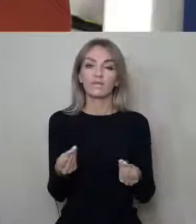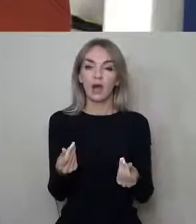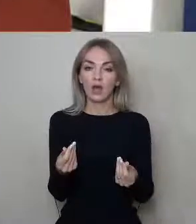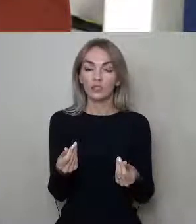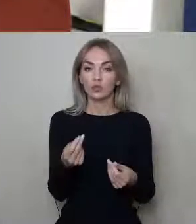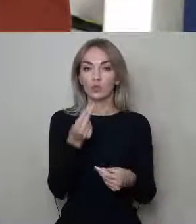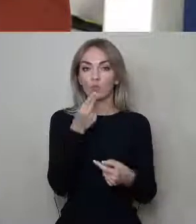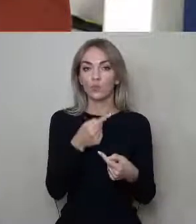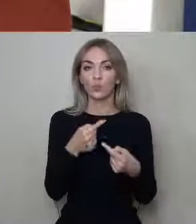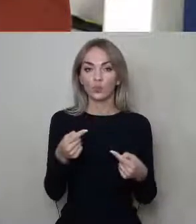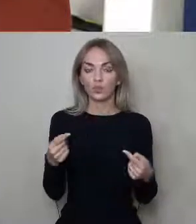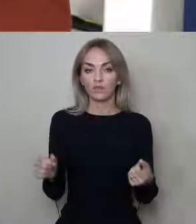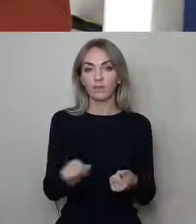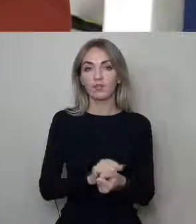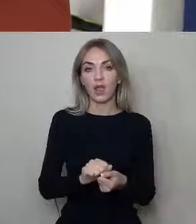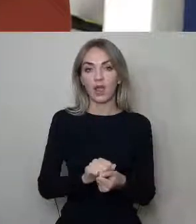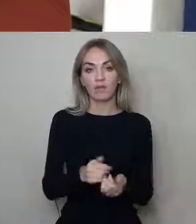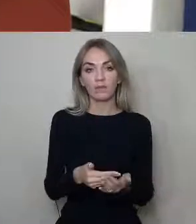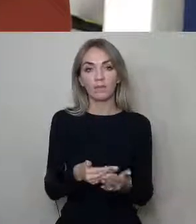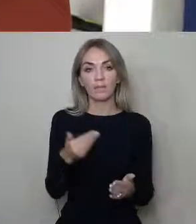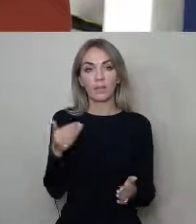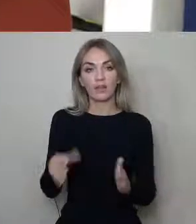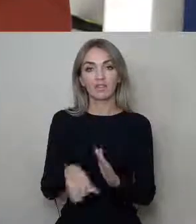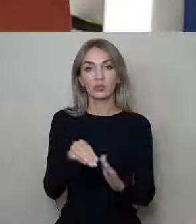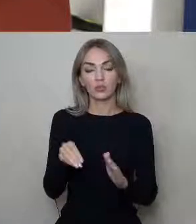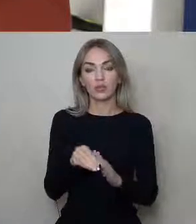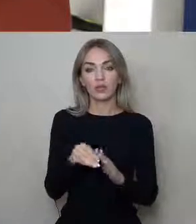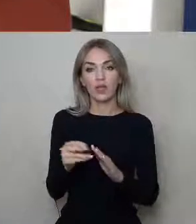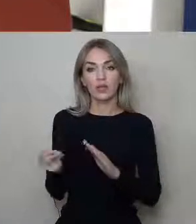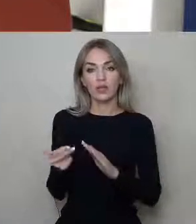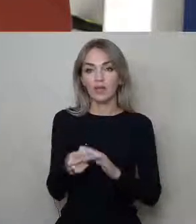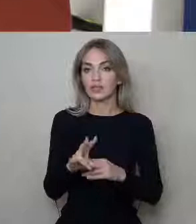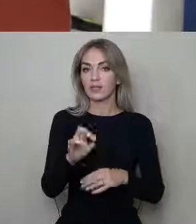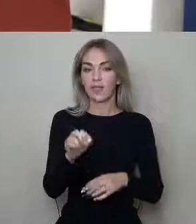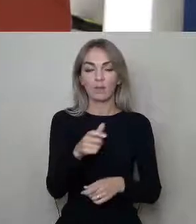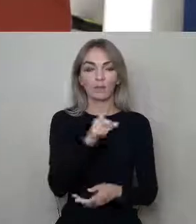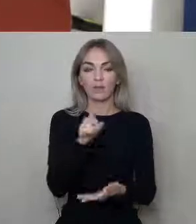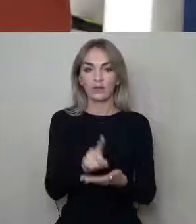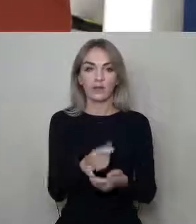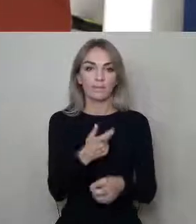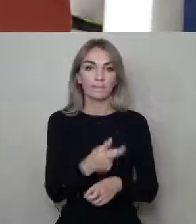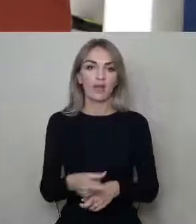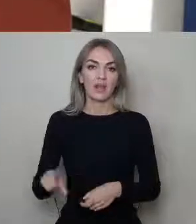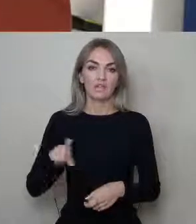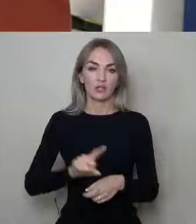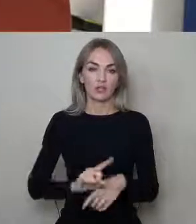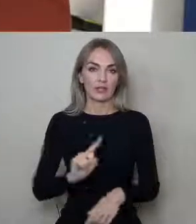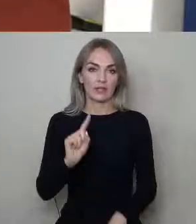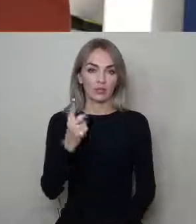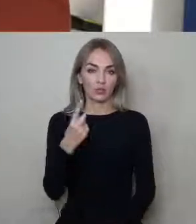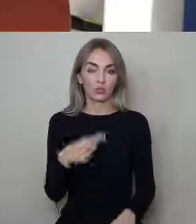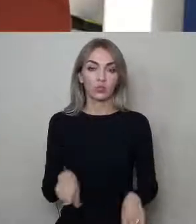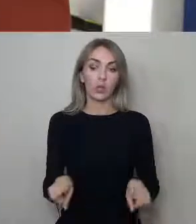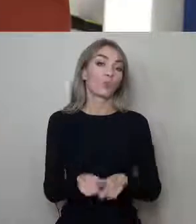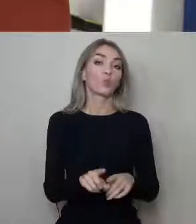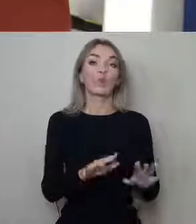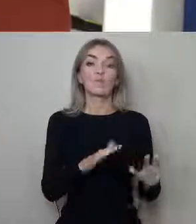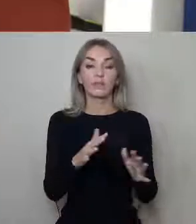campaigning if the value of the campaigning materials shouldn't exceed 1 hryvnia?